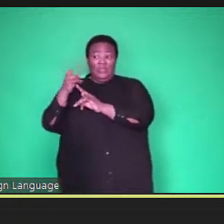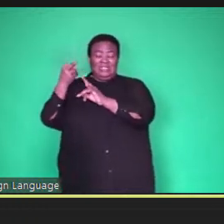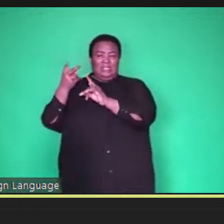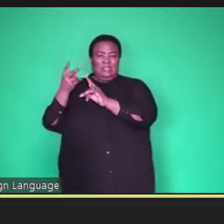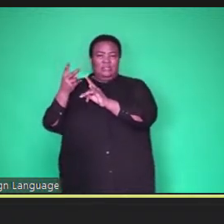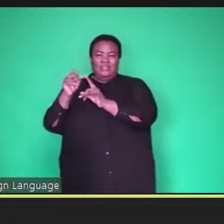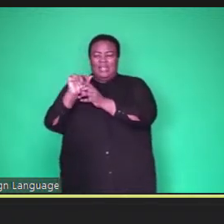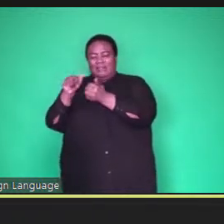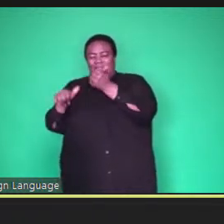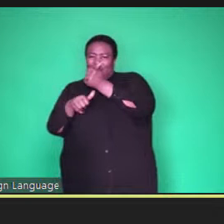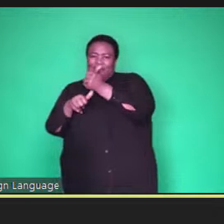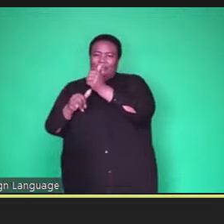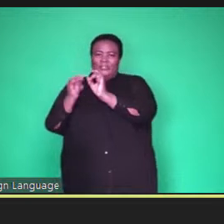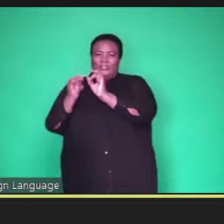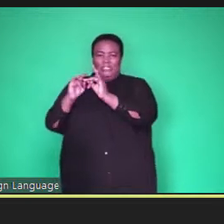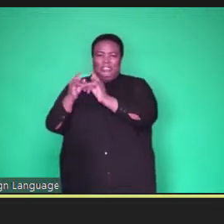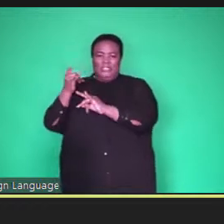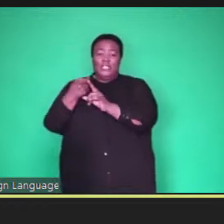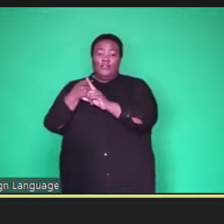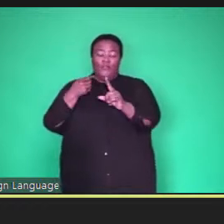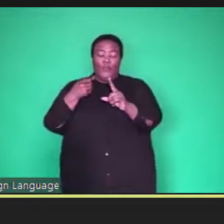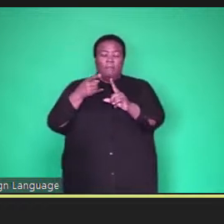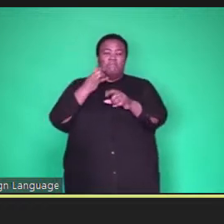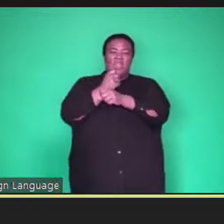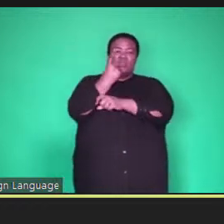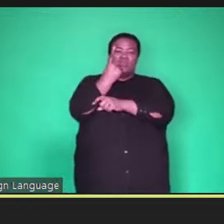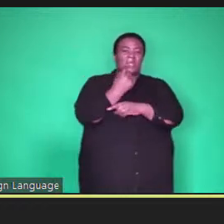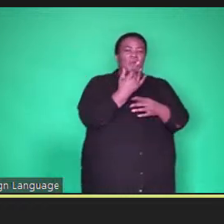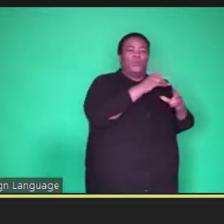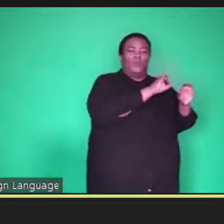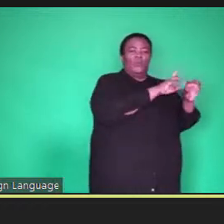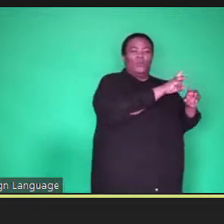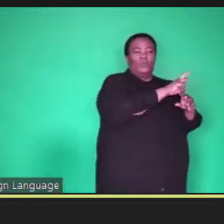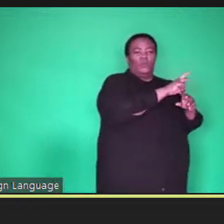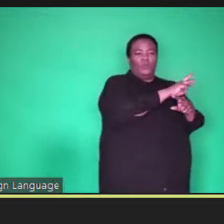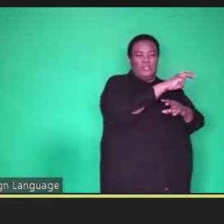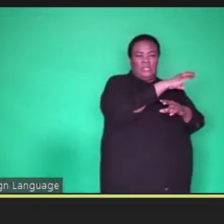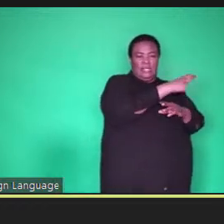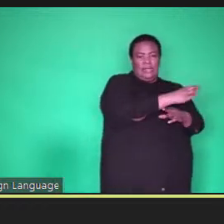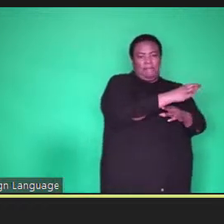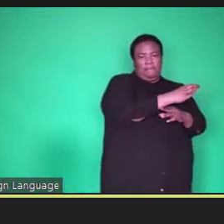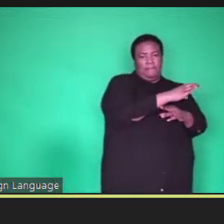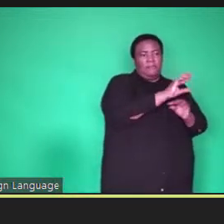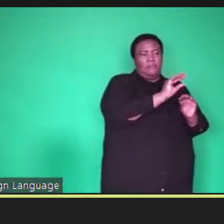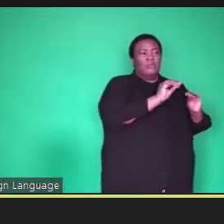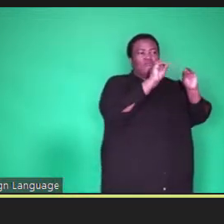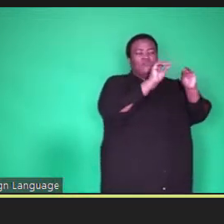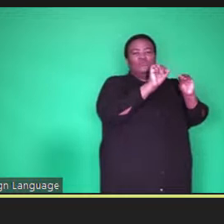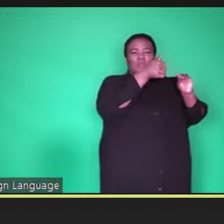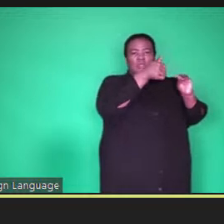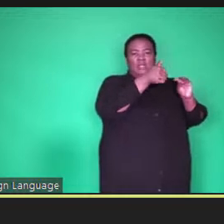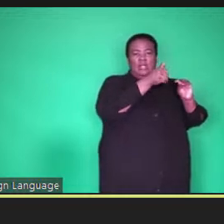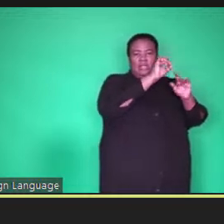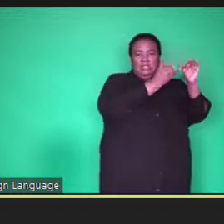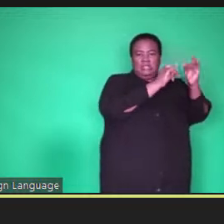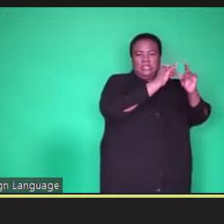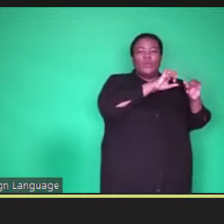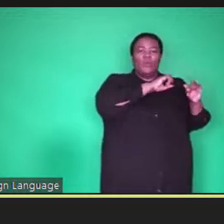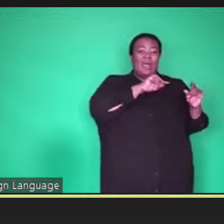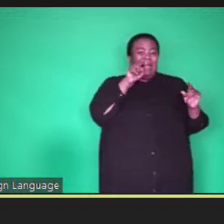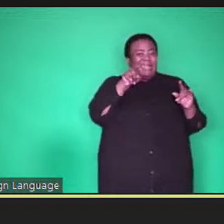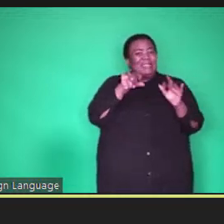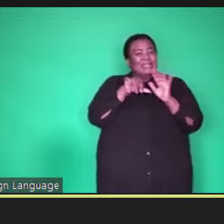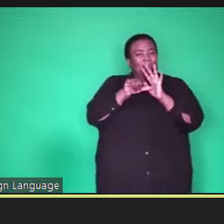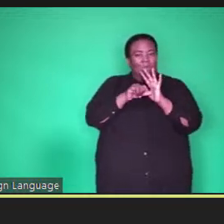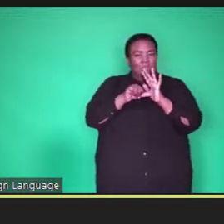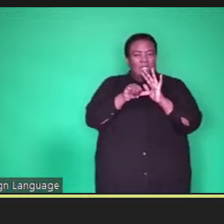moves. Out of the core metro, out of the metro into the secondary city, 5. Why this is relevant is